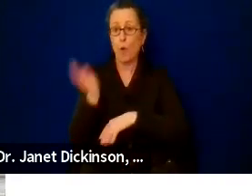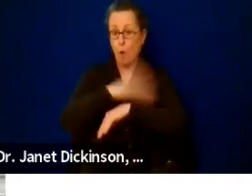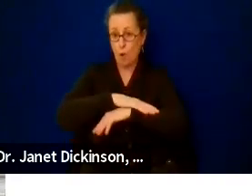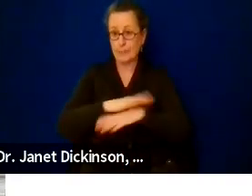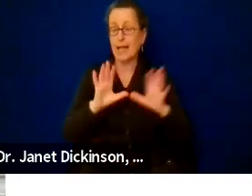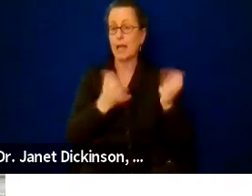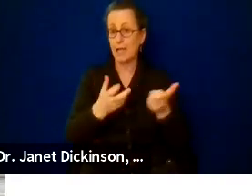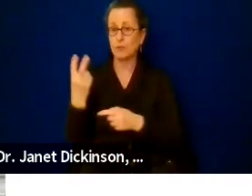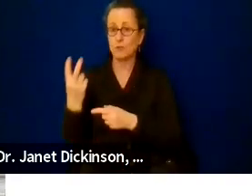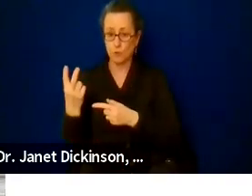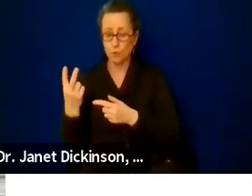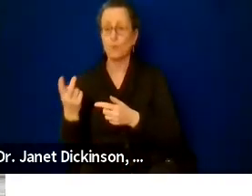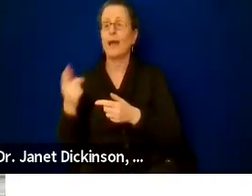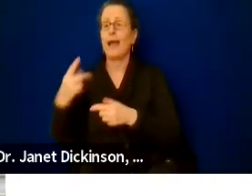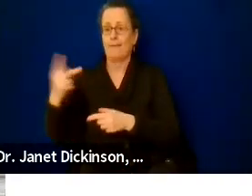Thank you.